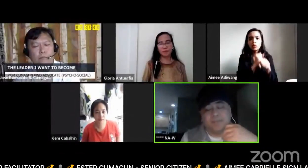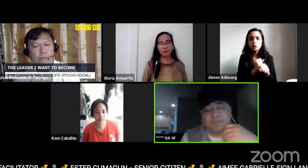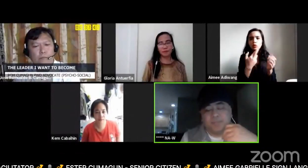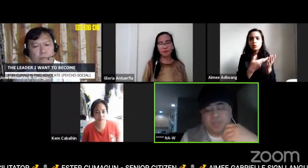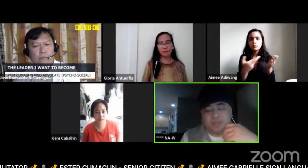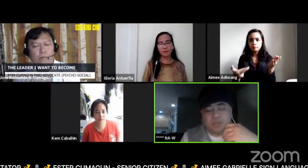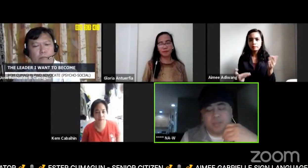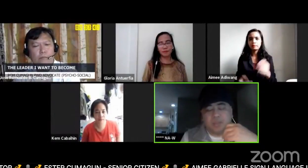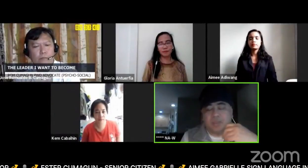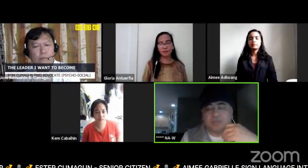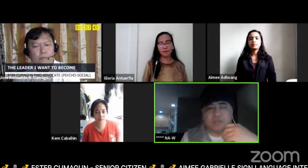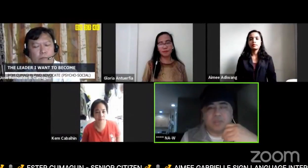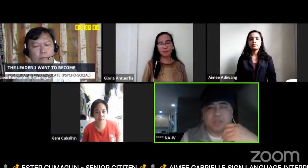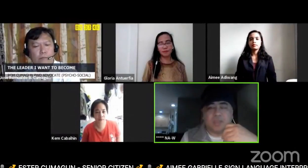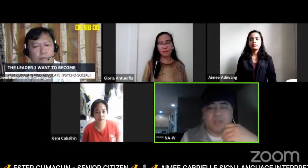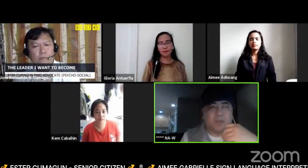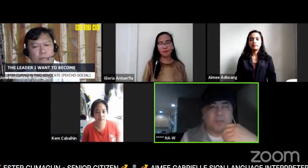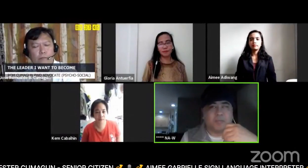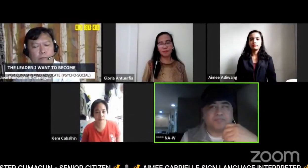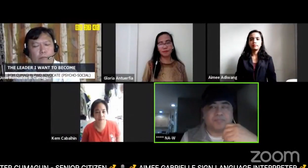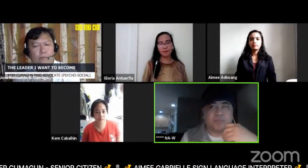needs.